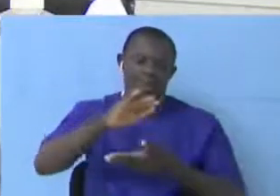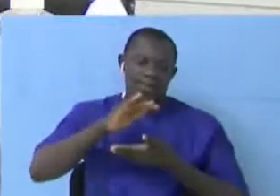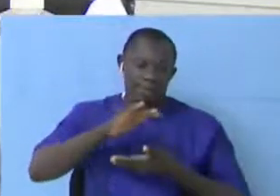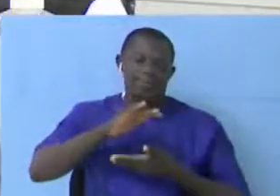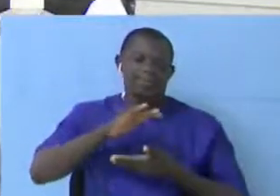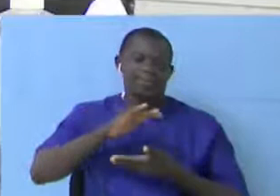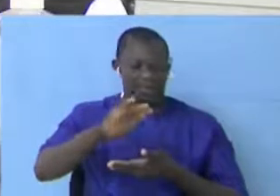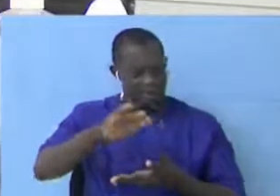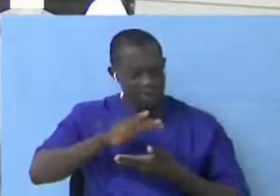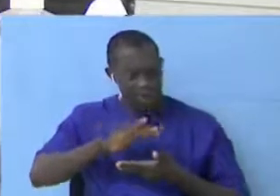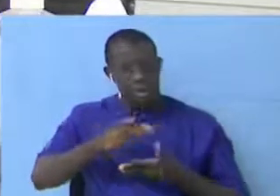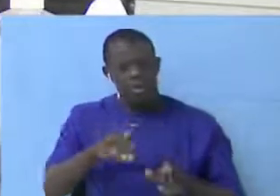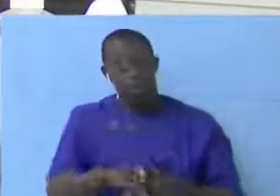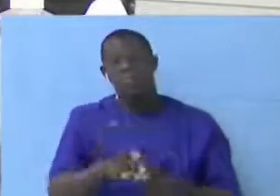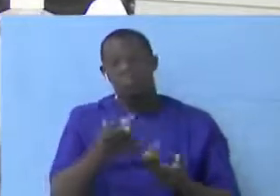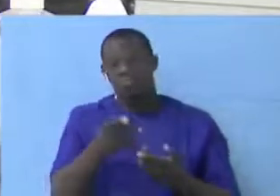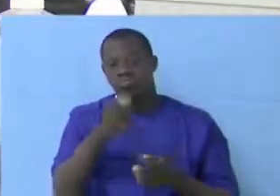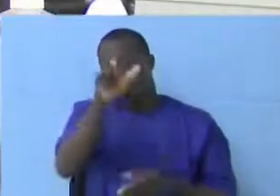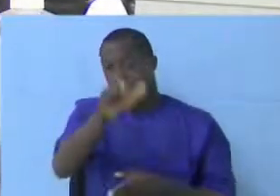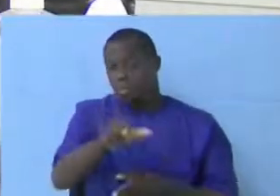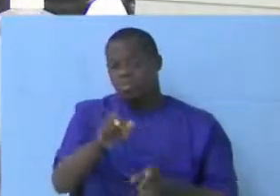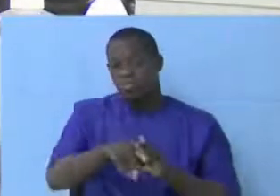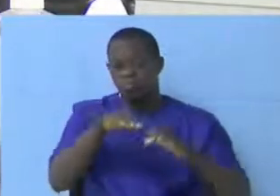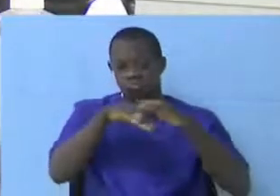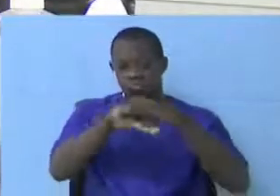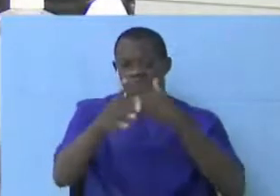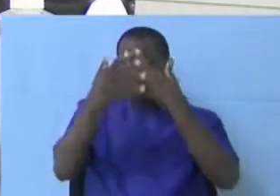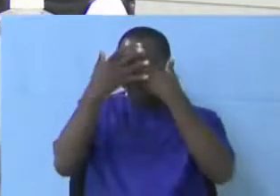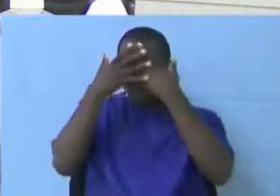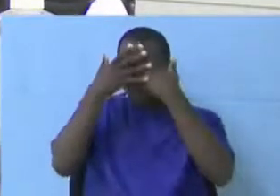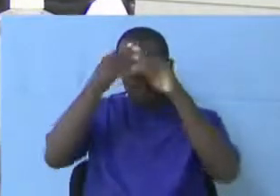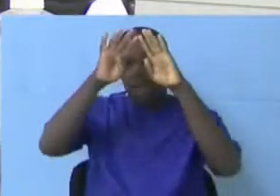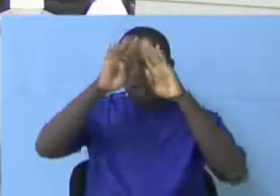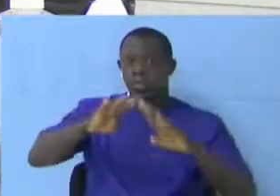gate. He was live detention at the gate.